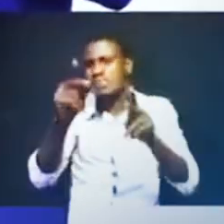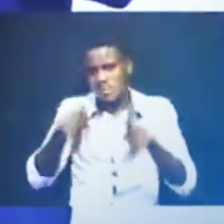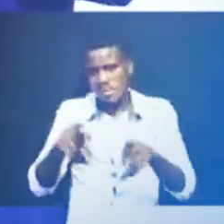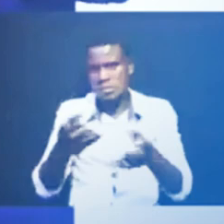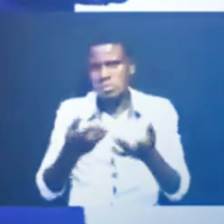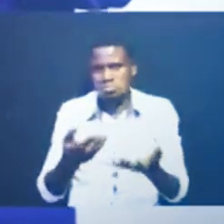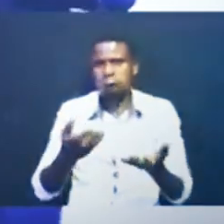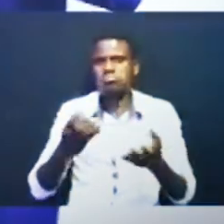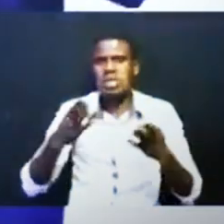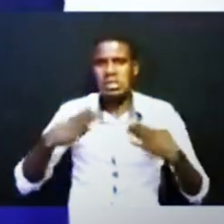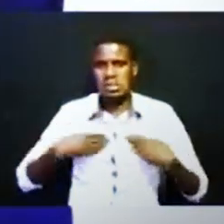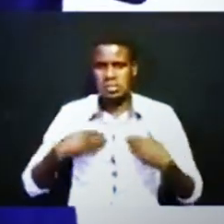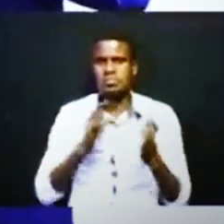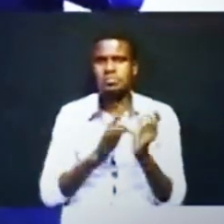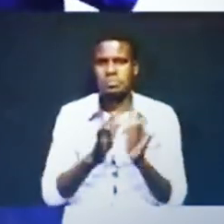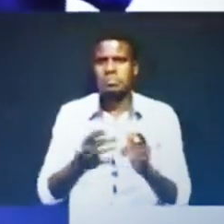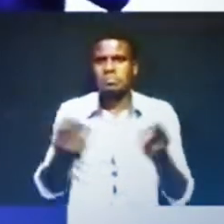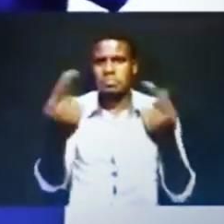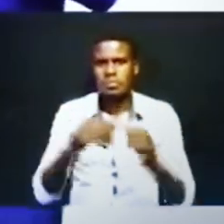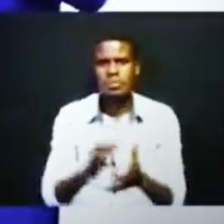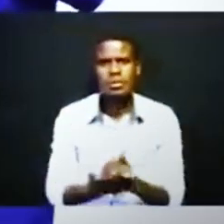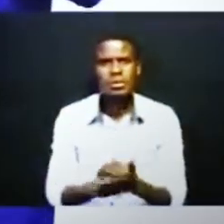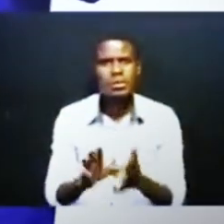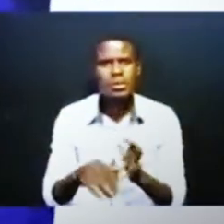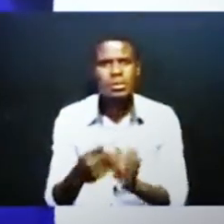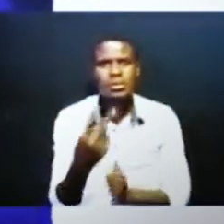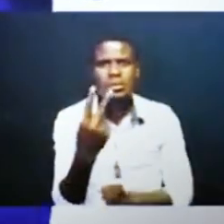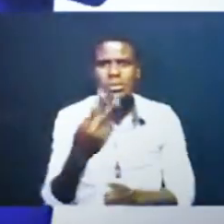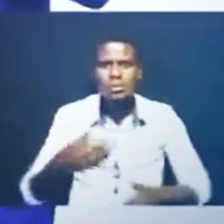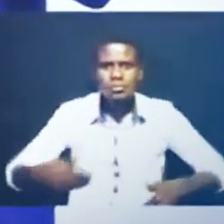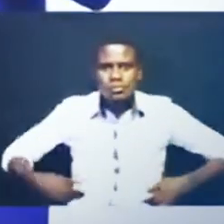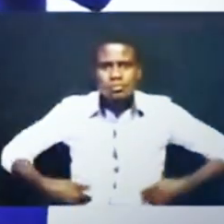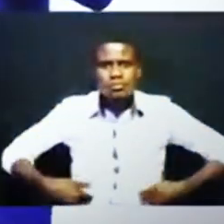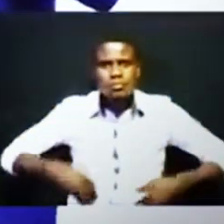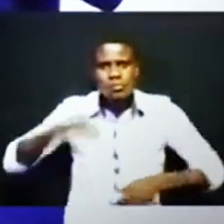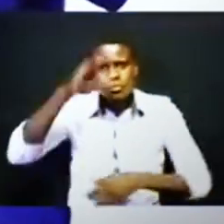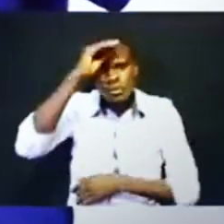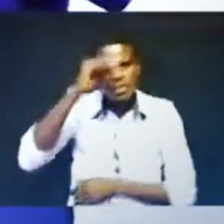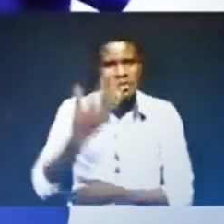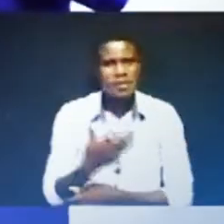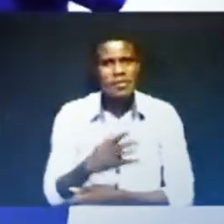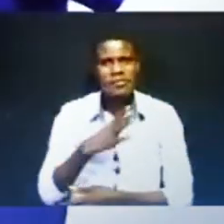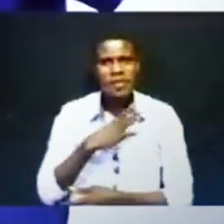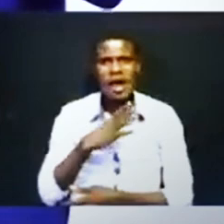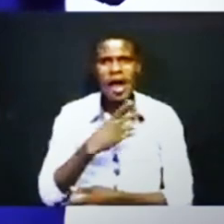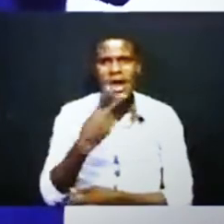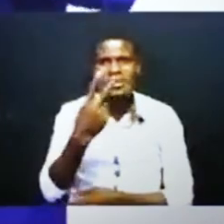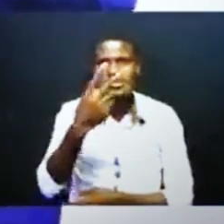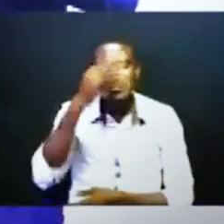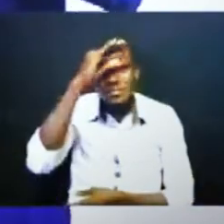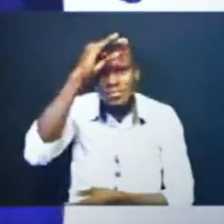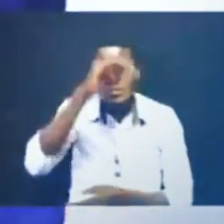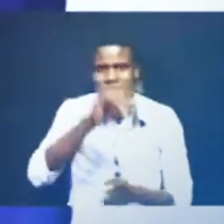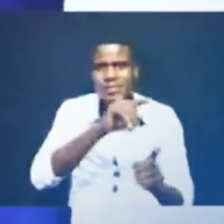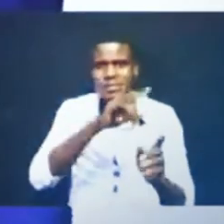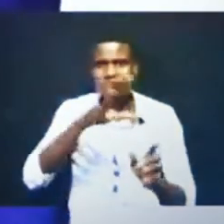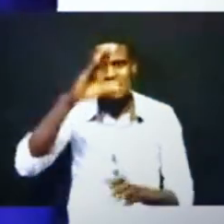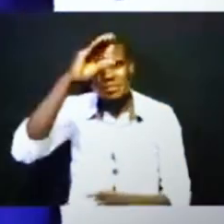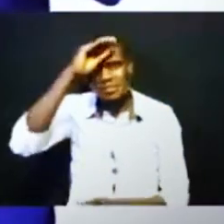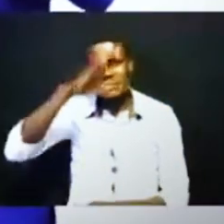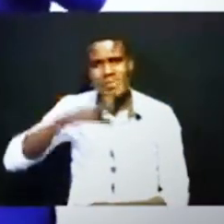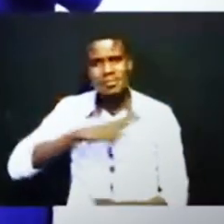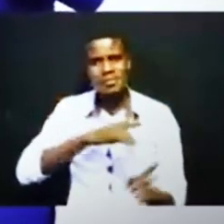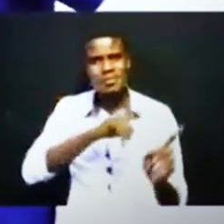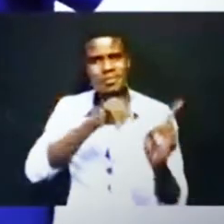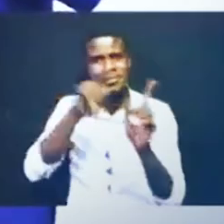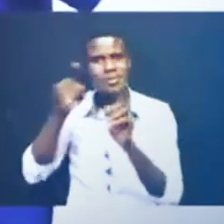young men. Hey, and now for me, you know, nice gentlemen. Come on, come on, come on, come on. They gave their life to Christ. Well, back before Christ. The woman